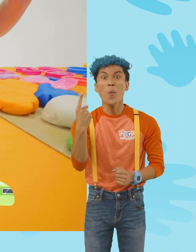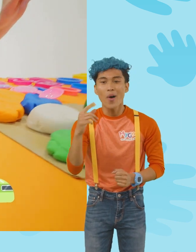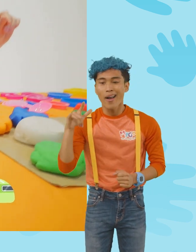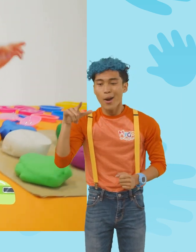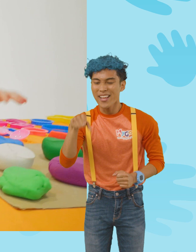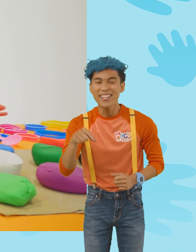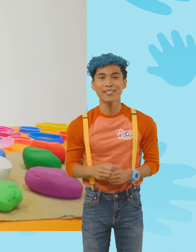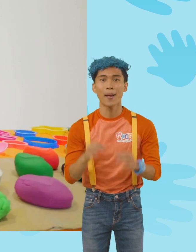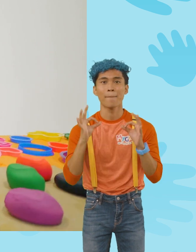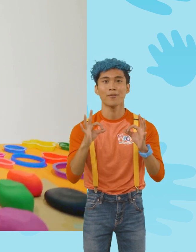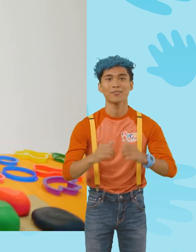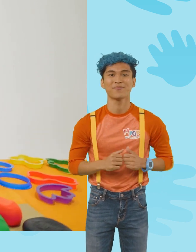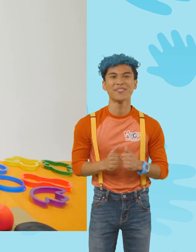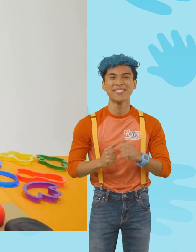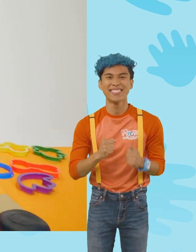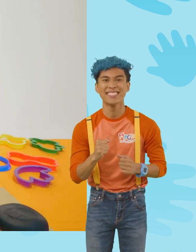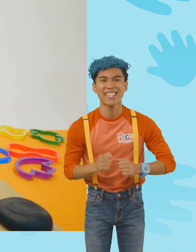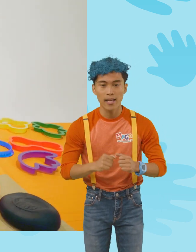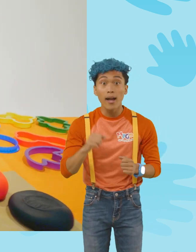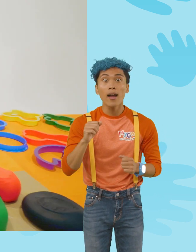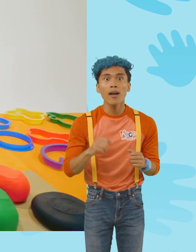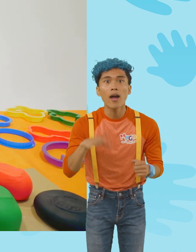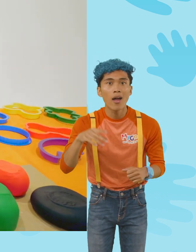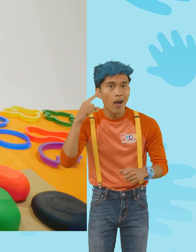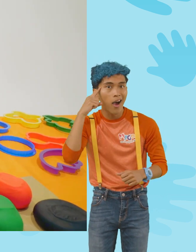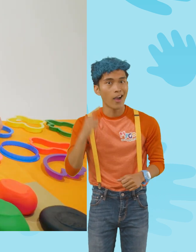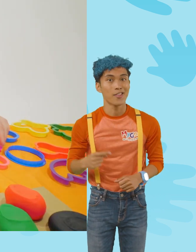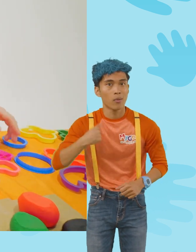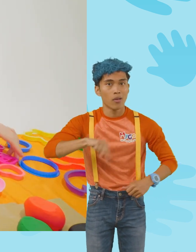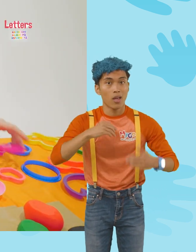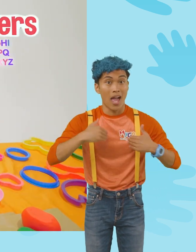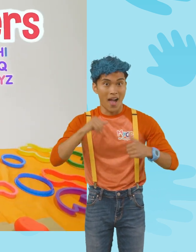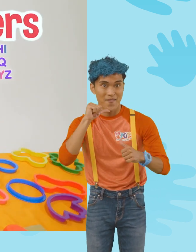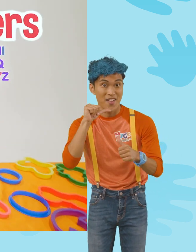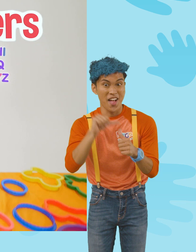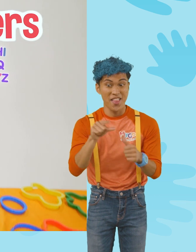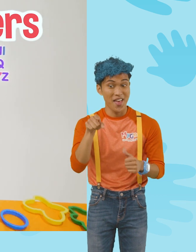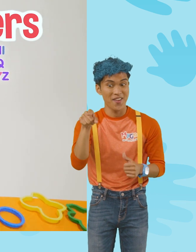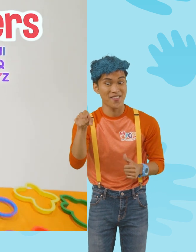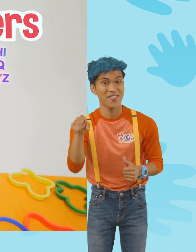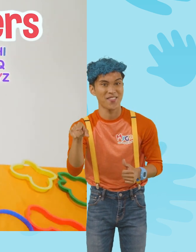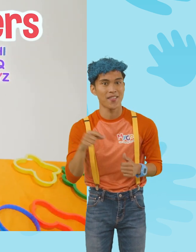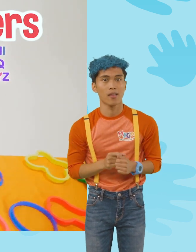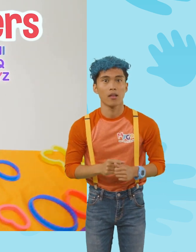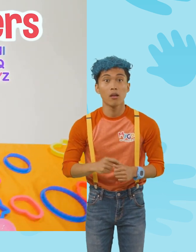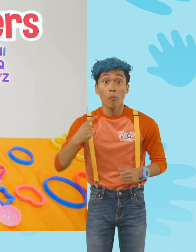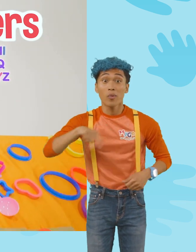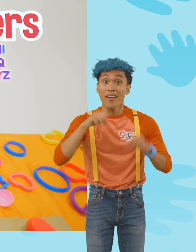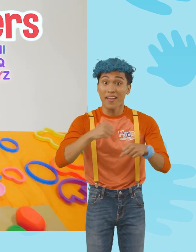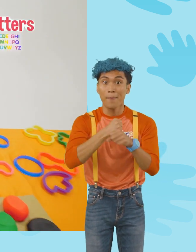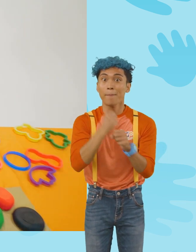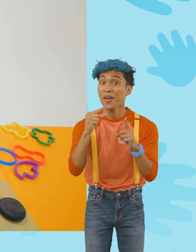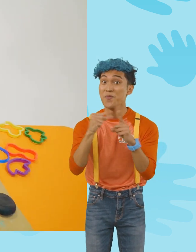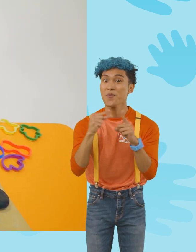airplane. Huh, perfect. Oh, hey, I think we have some letters over here. We can spell something